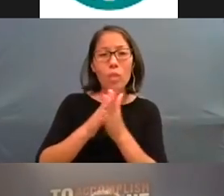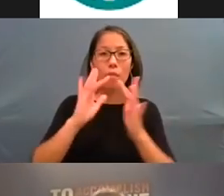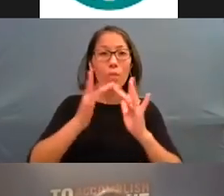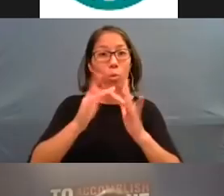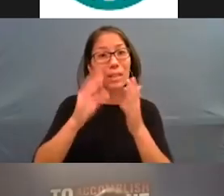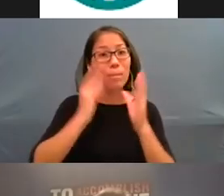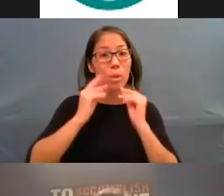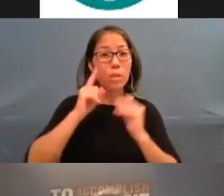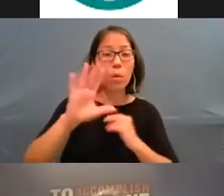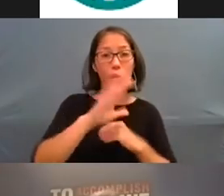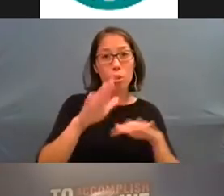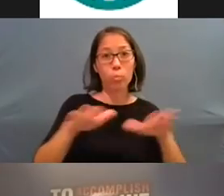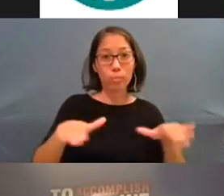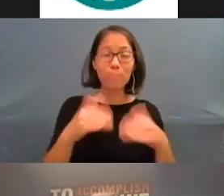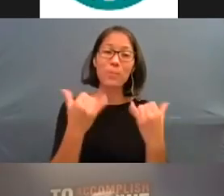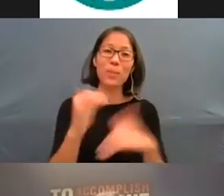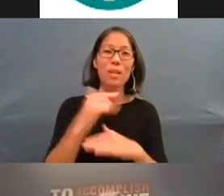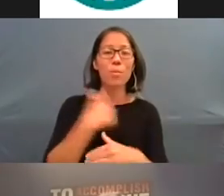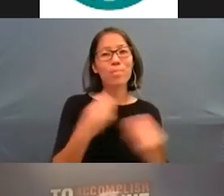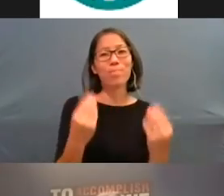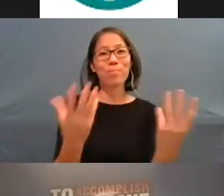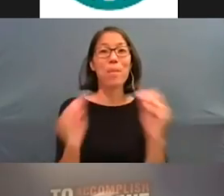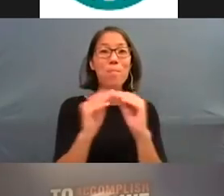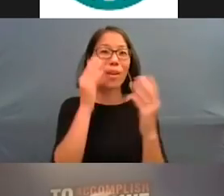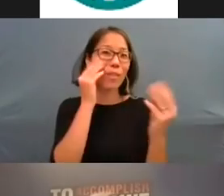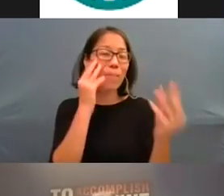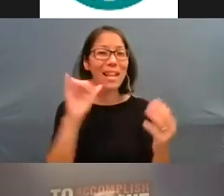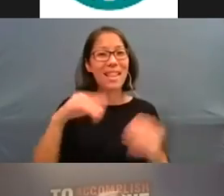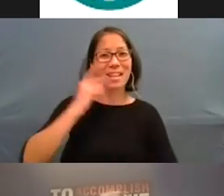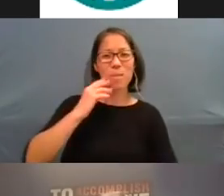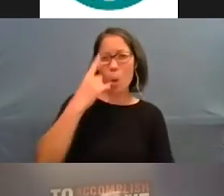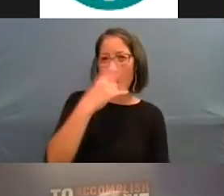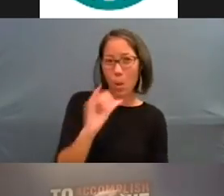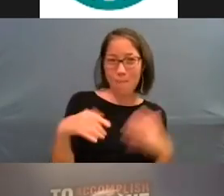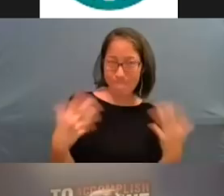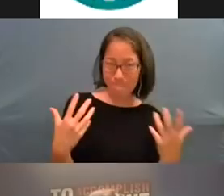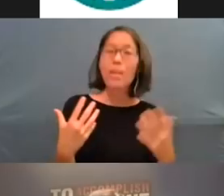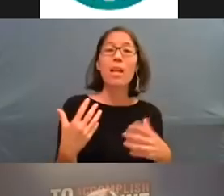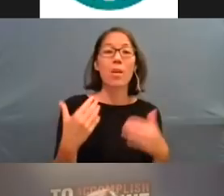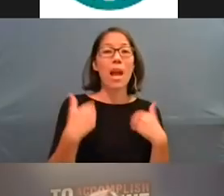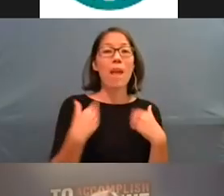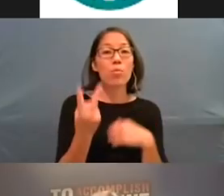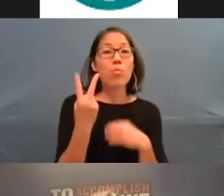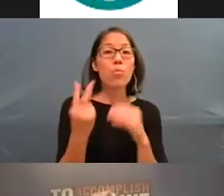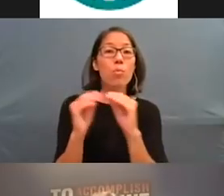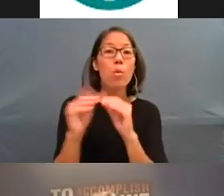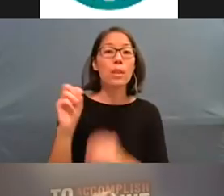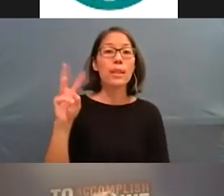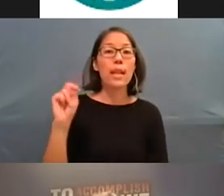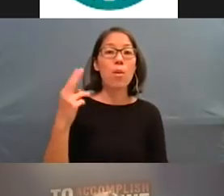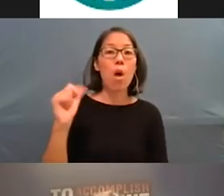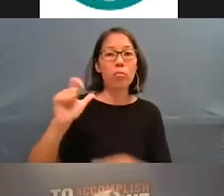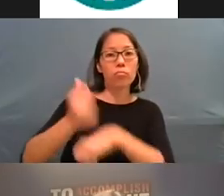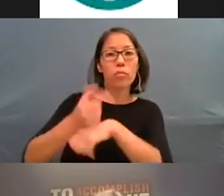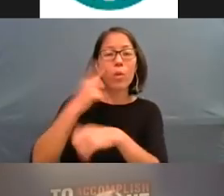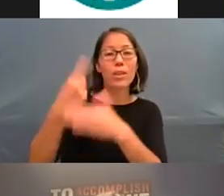child. So tonight, we'll be providing more information on what that experience will be. We have two more town halls scheduled for next week and hope